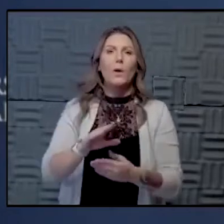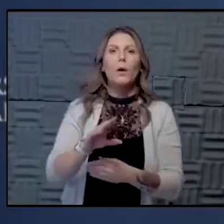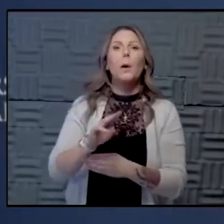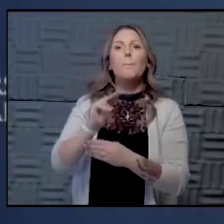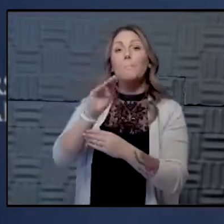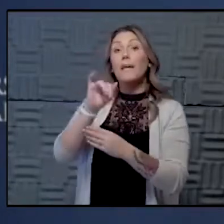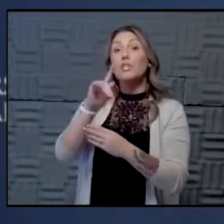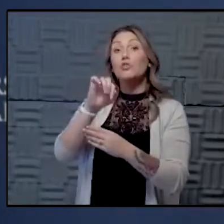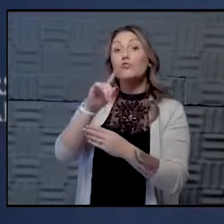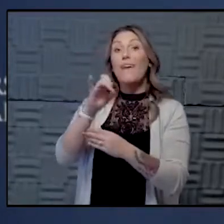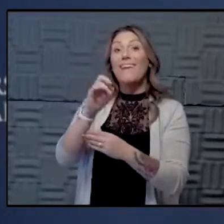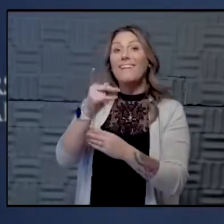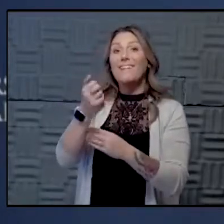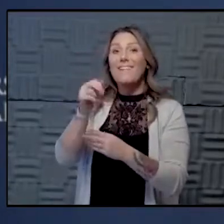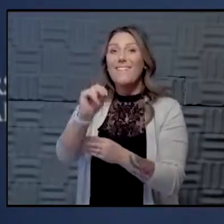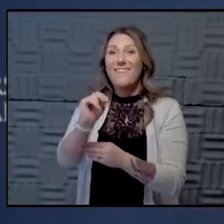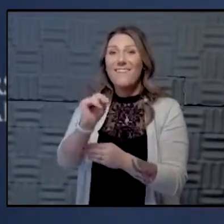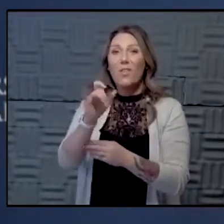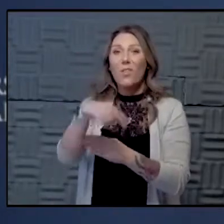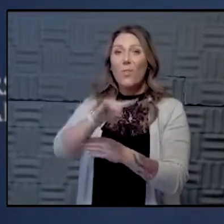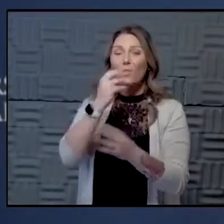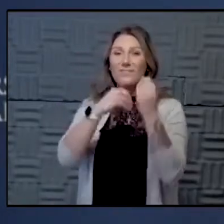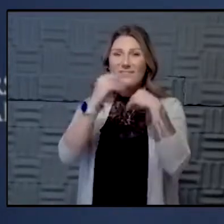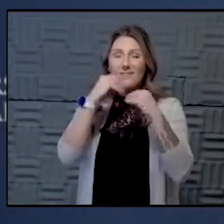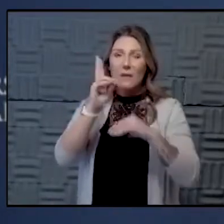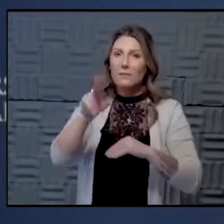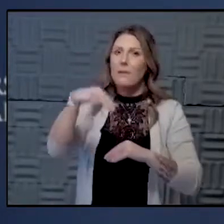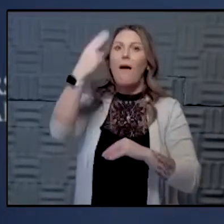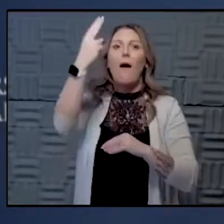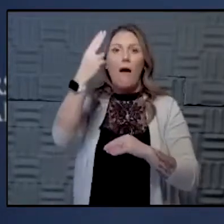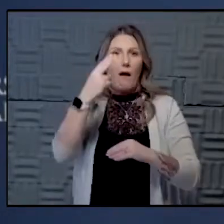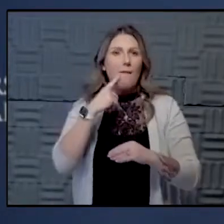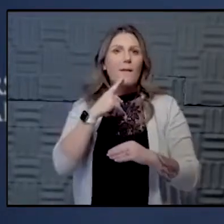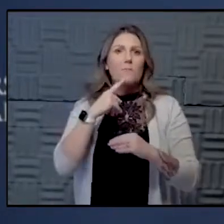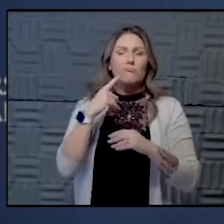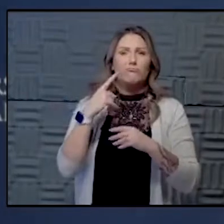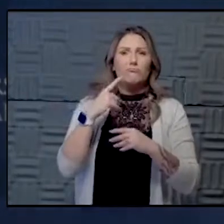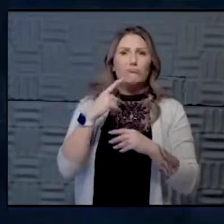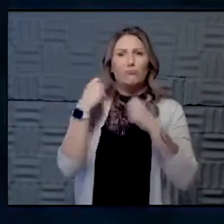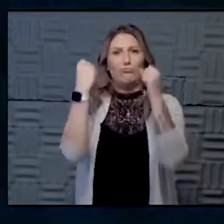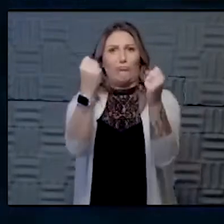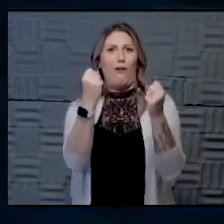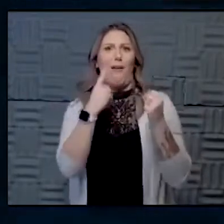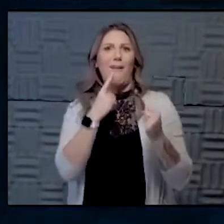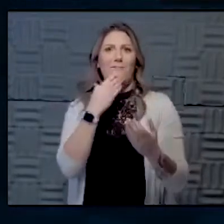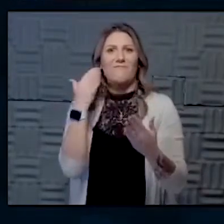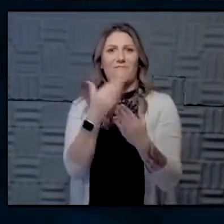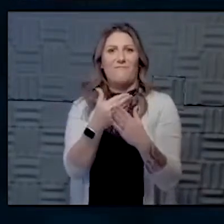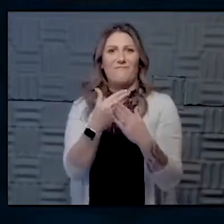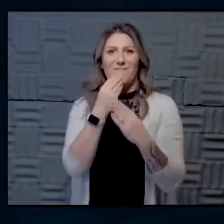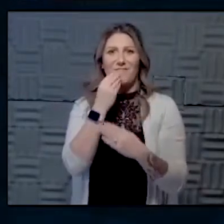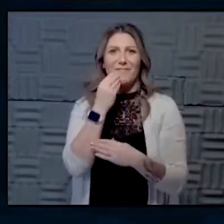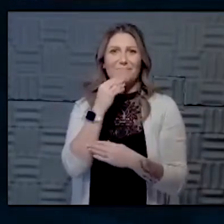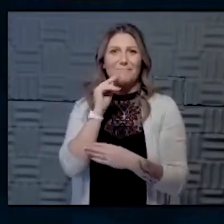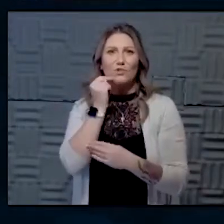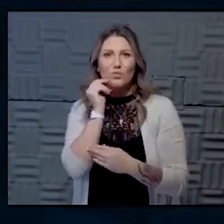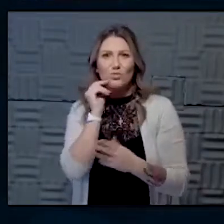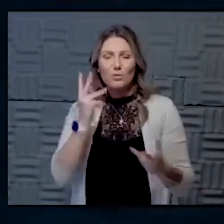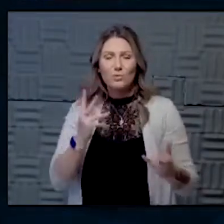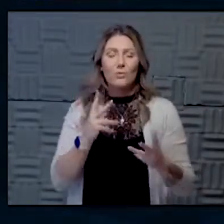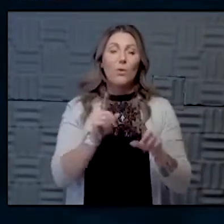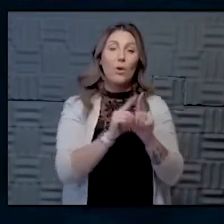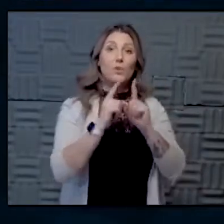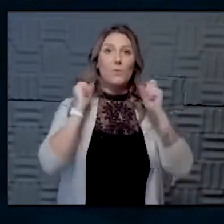been studied a lot that are very high in these things. And next, with exercise, exercise is